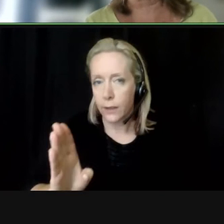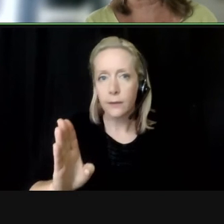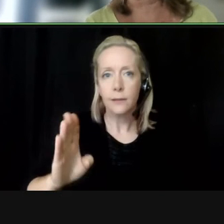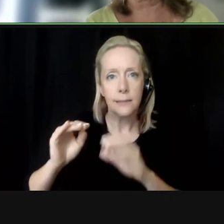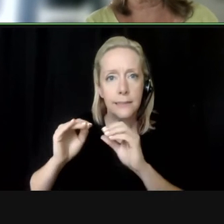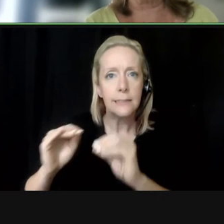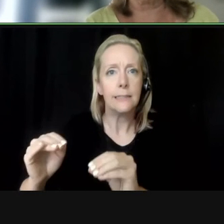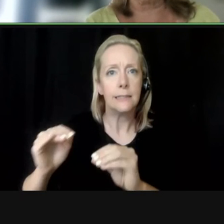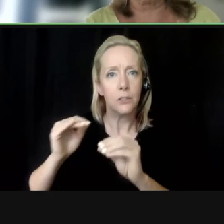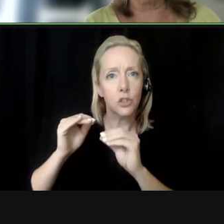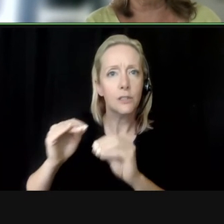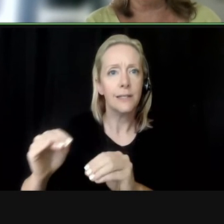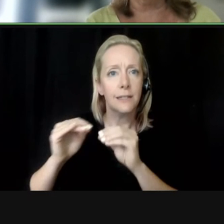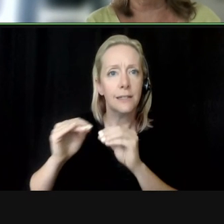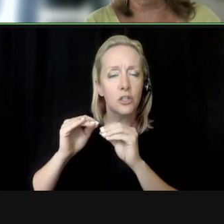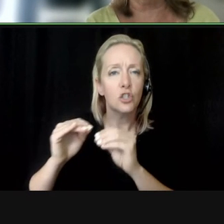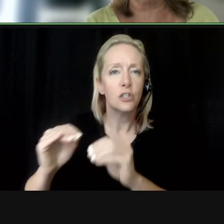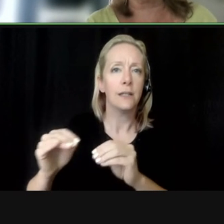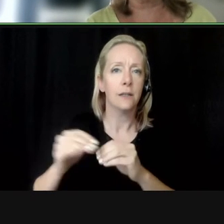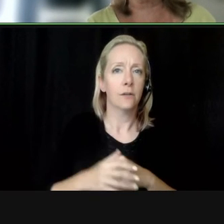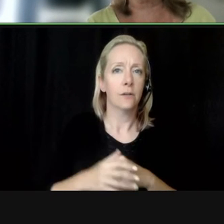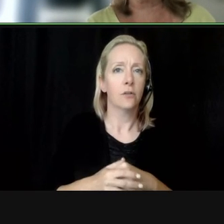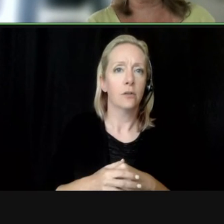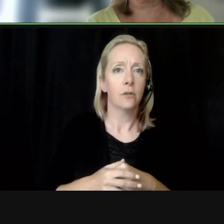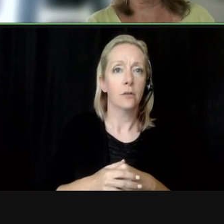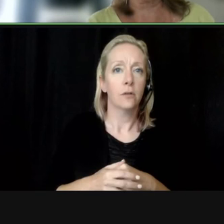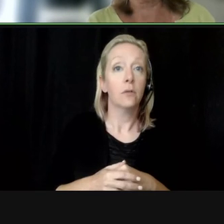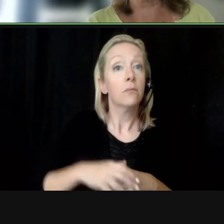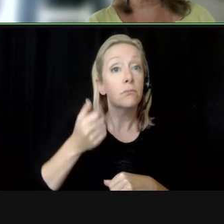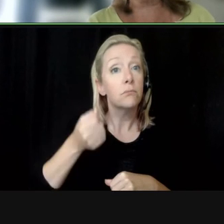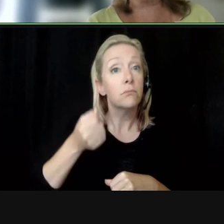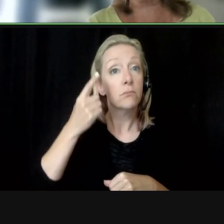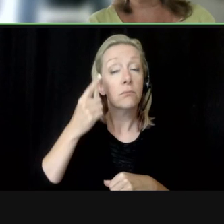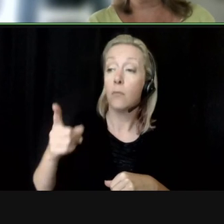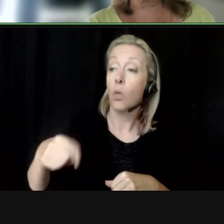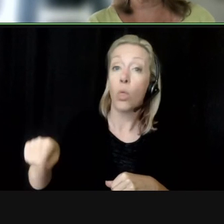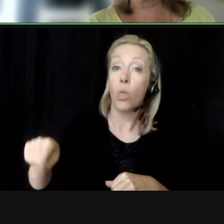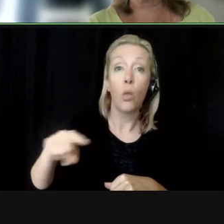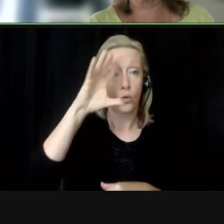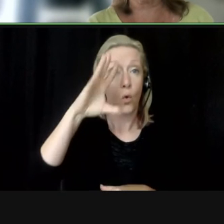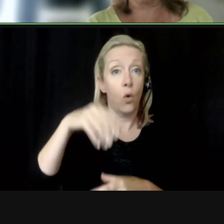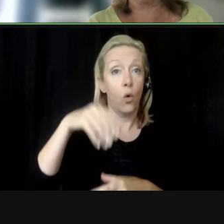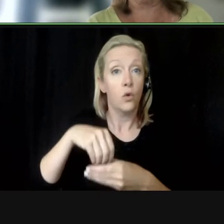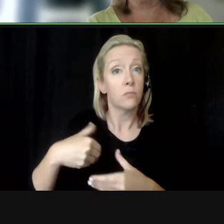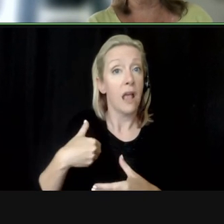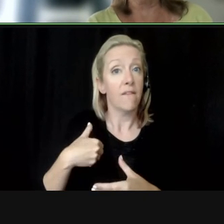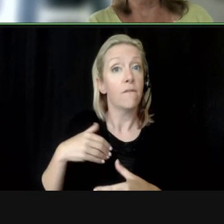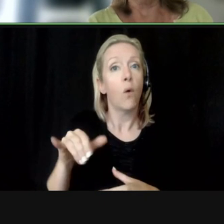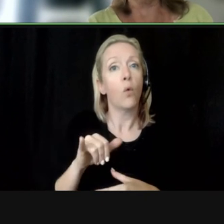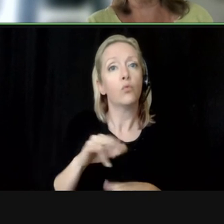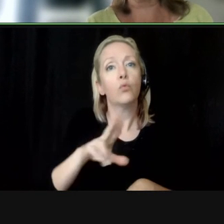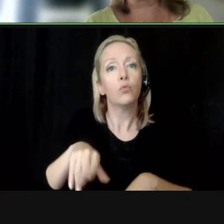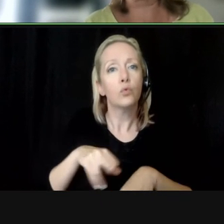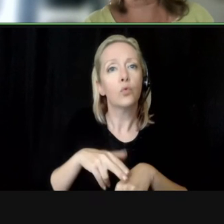the information to be presented differently. What we do know is that they have normal sexual